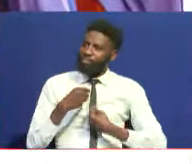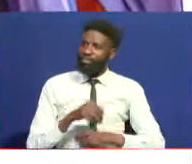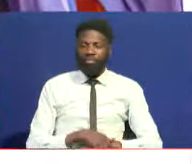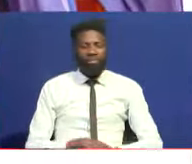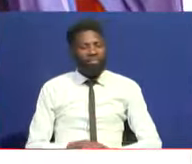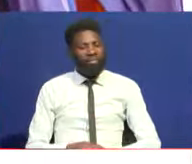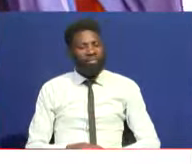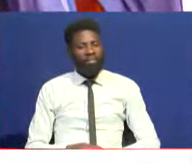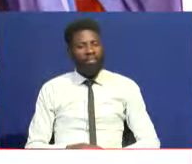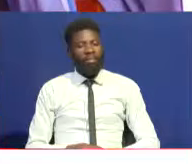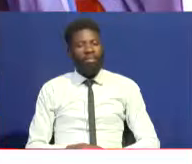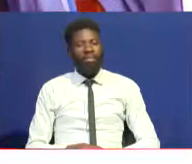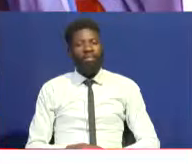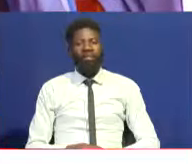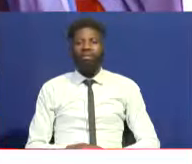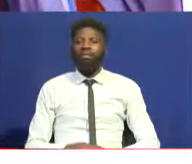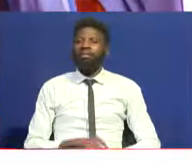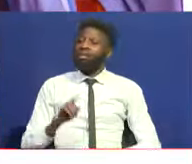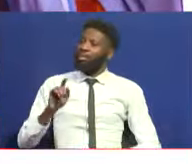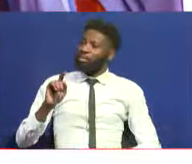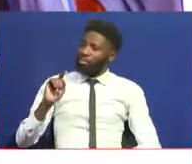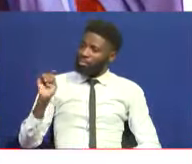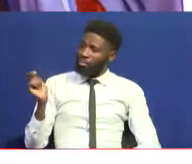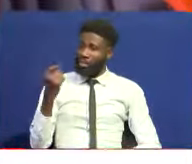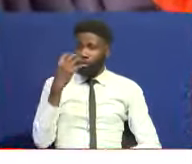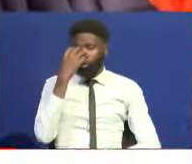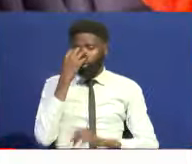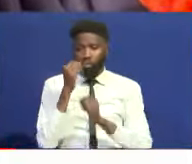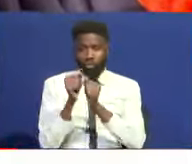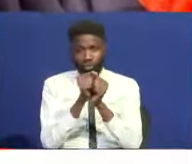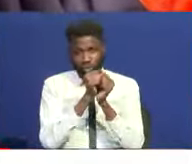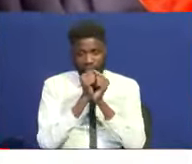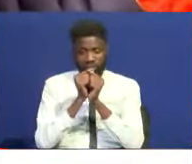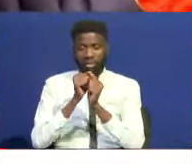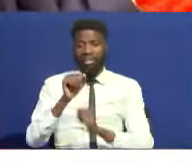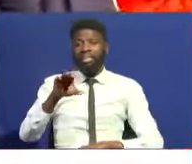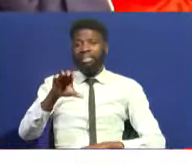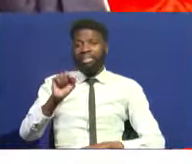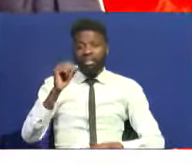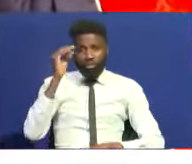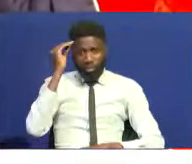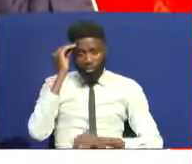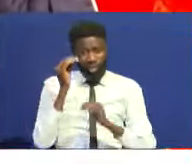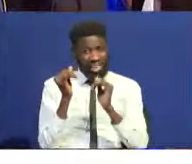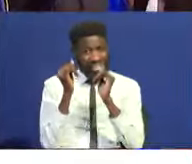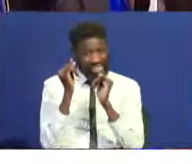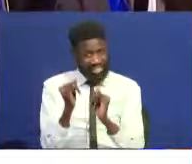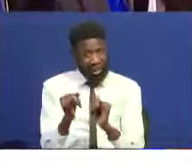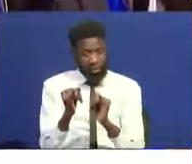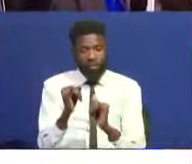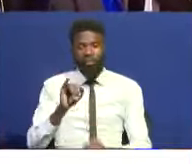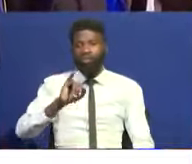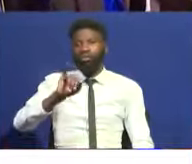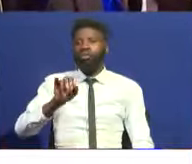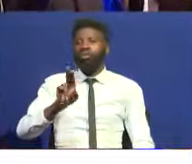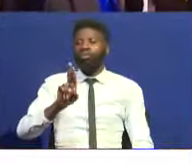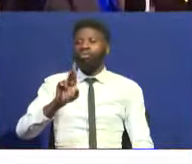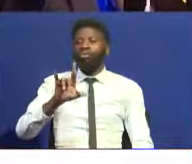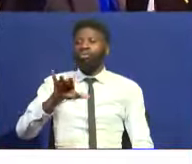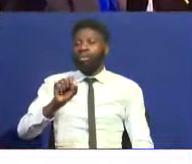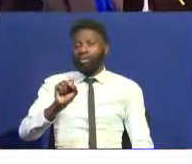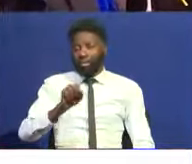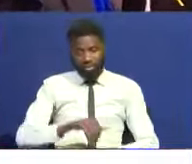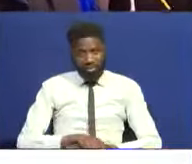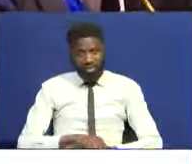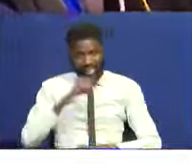Ni hapa Rais William Ruto pamoja na waziri mpya wa elimu Julius Migoso Gamba, wakuu wa kaunti na maafisa wengine wa ngazi ya